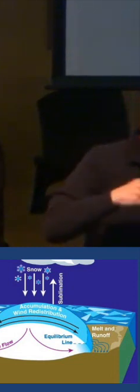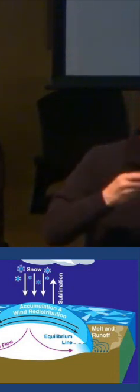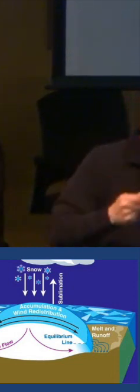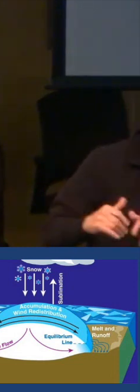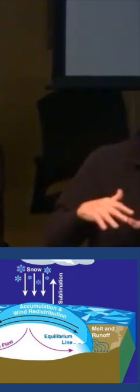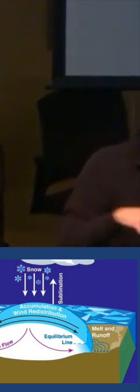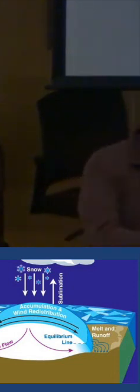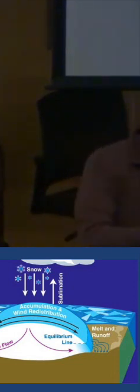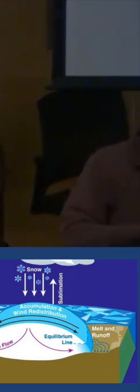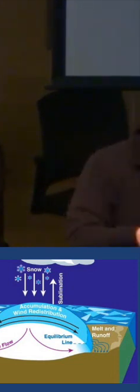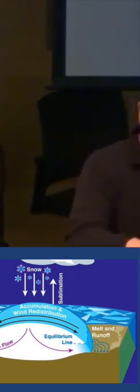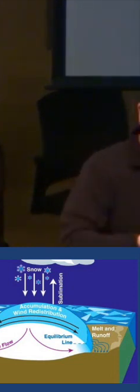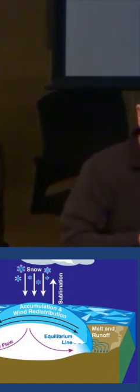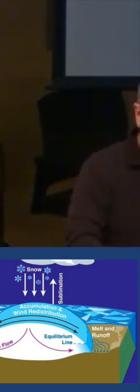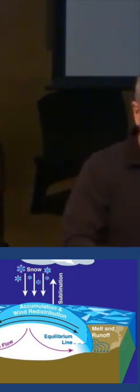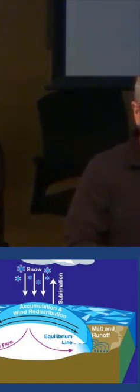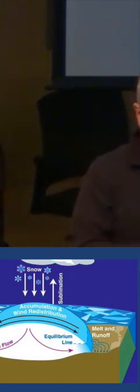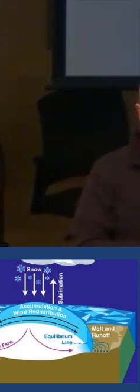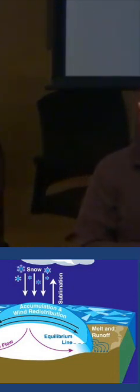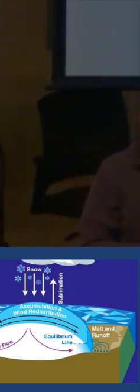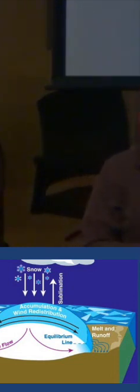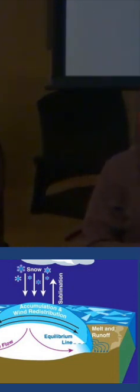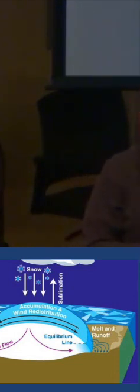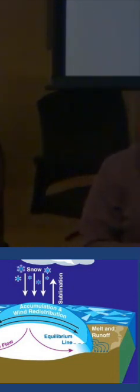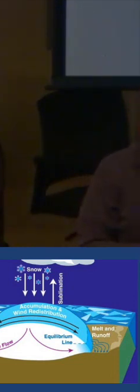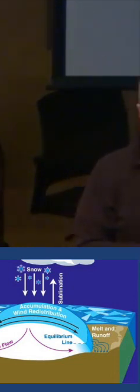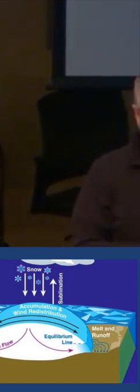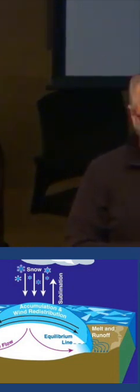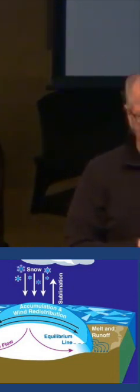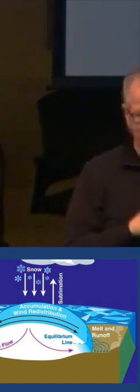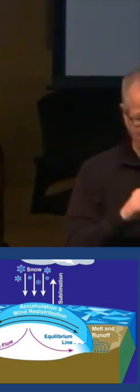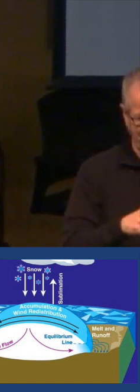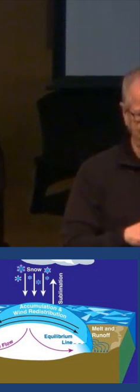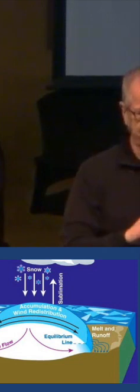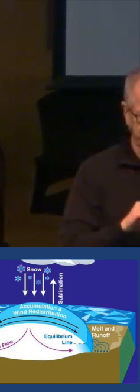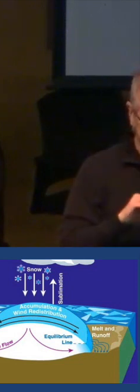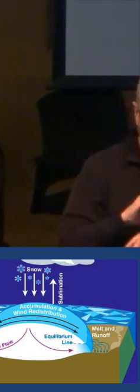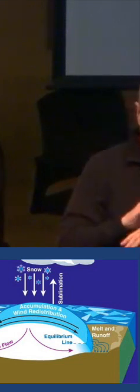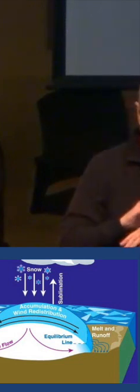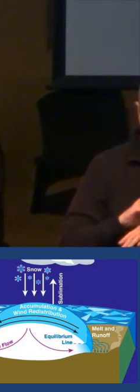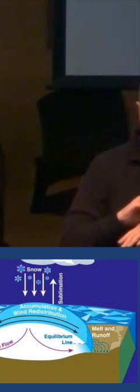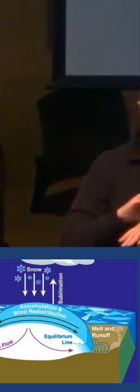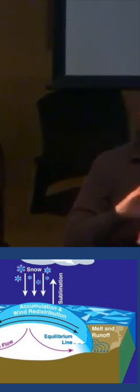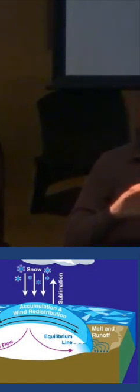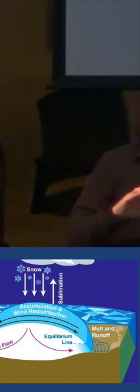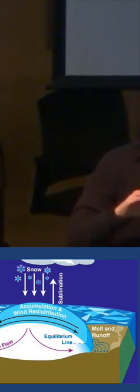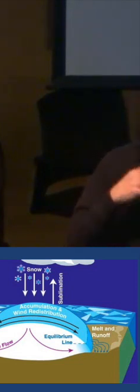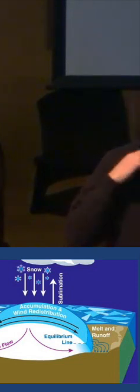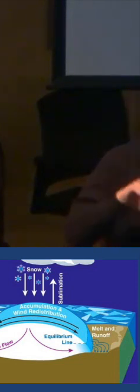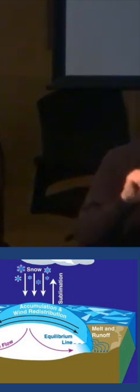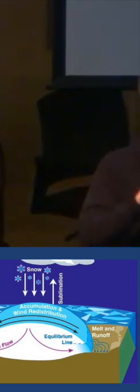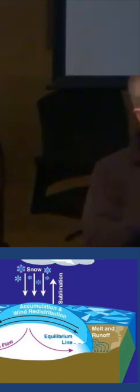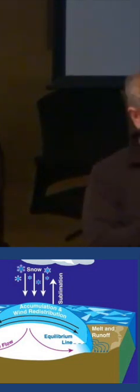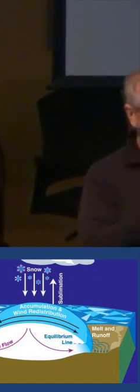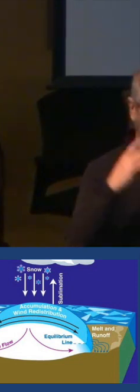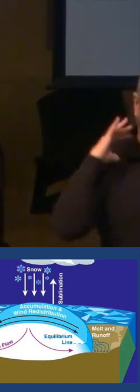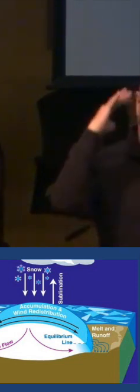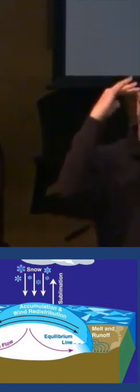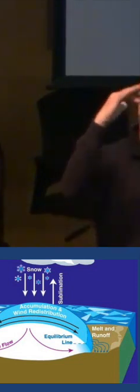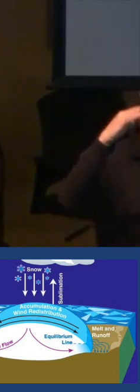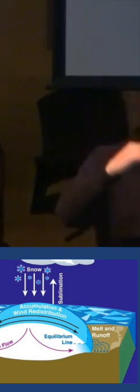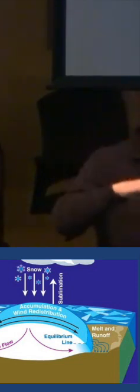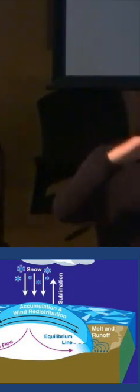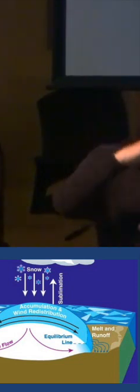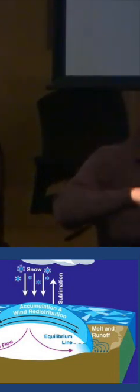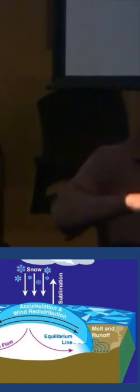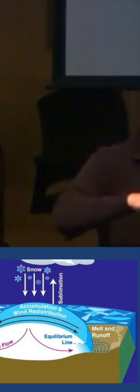there's net accumulation of snow that turns into ice, over the central part of the ice sheet, and the